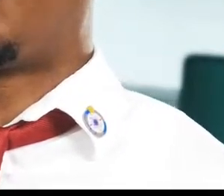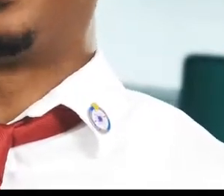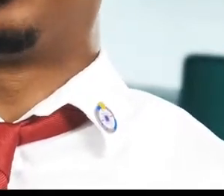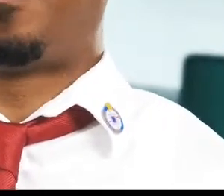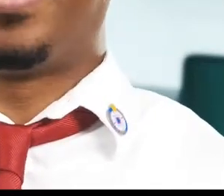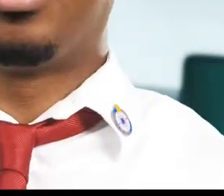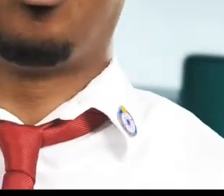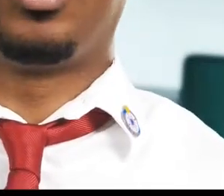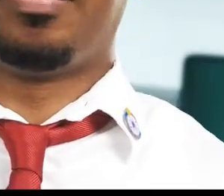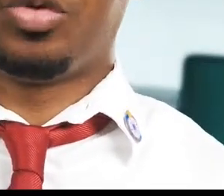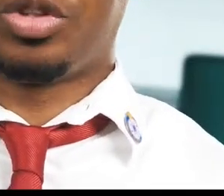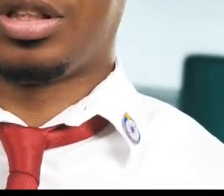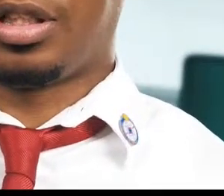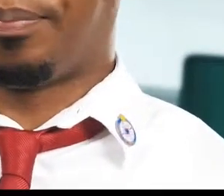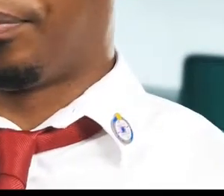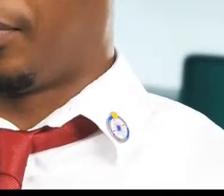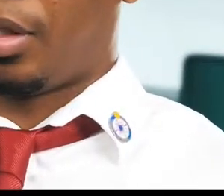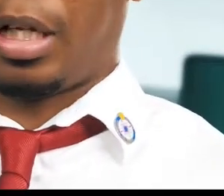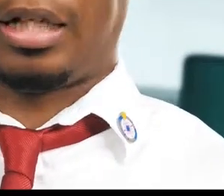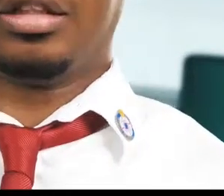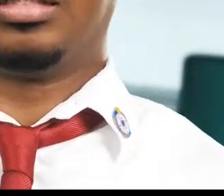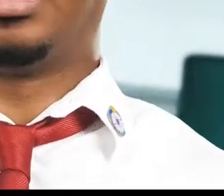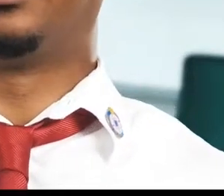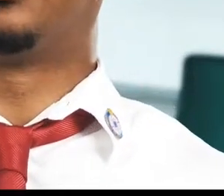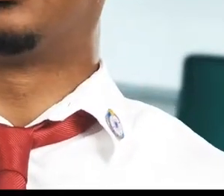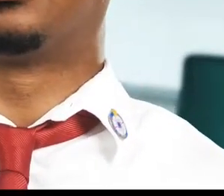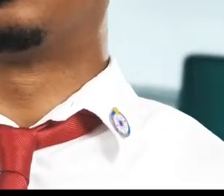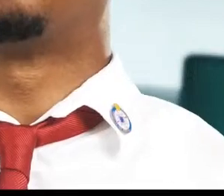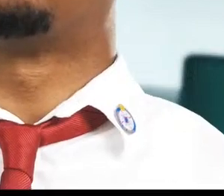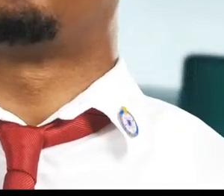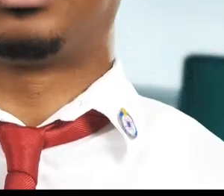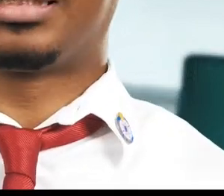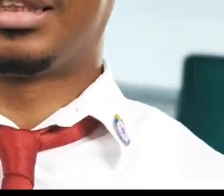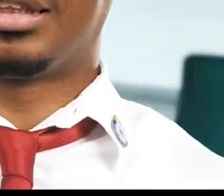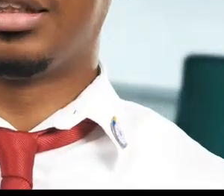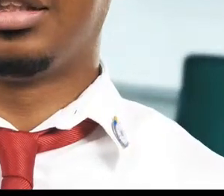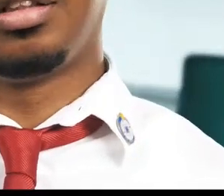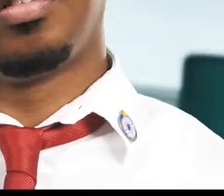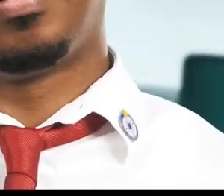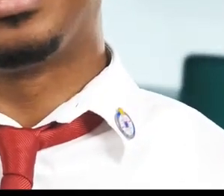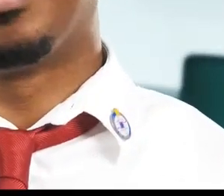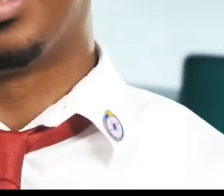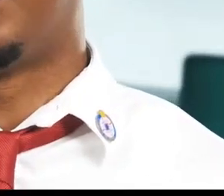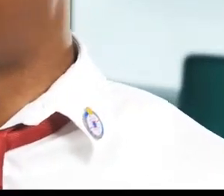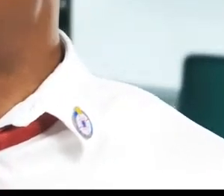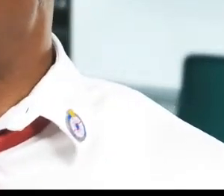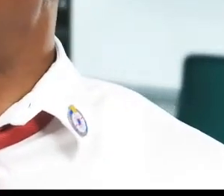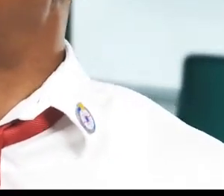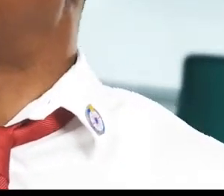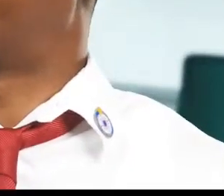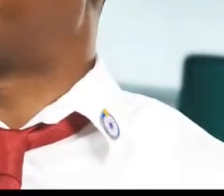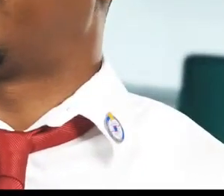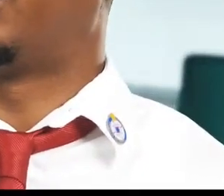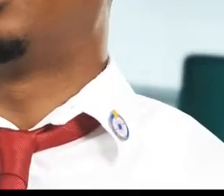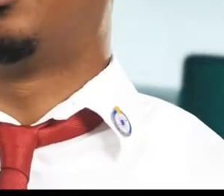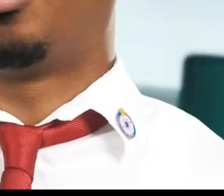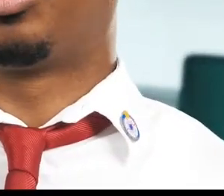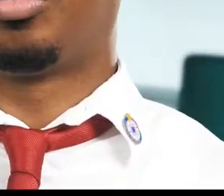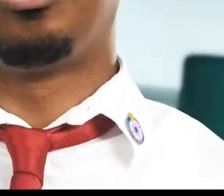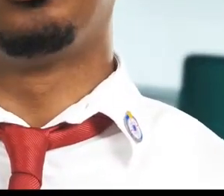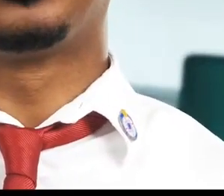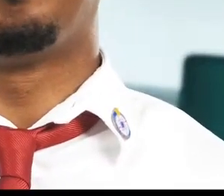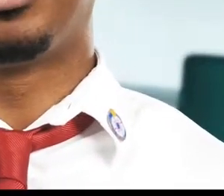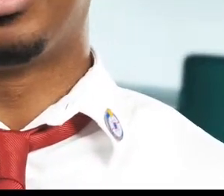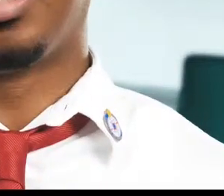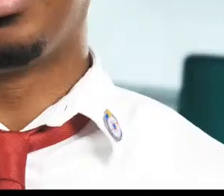Let us try to build our immune system. Exercise, rest, vitamins, vitamin C especially,